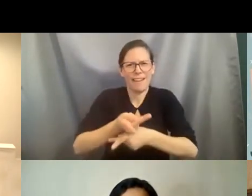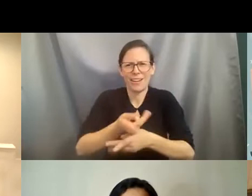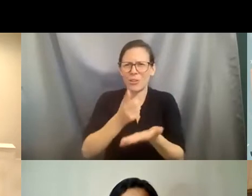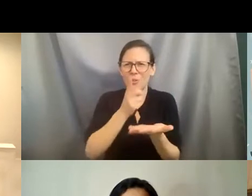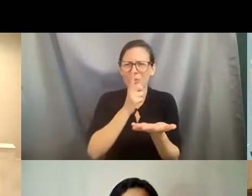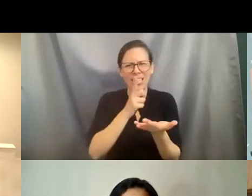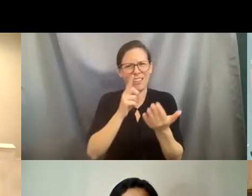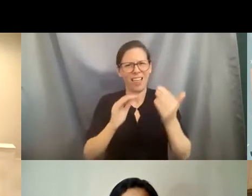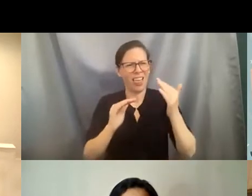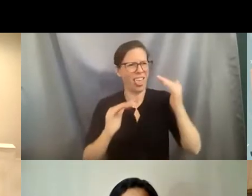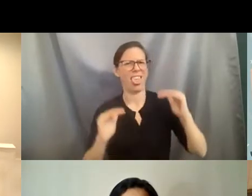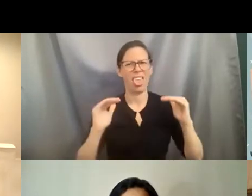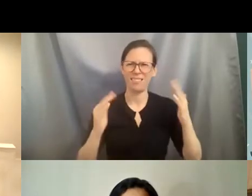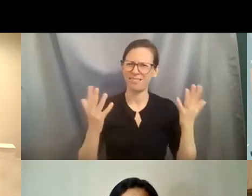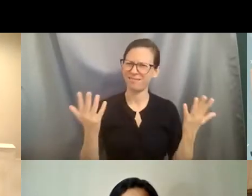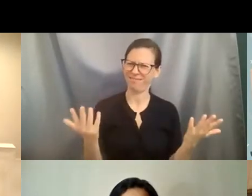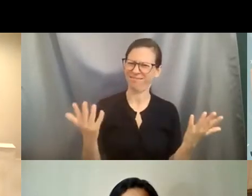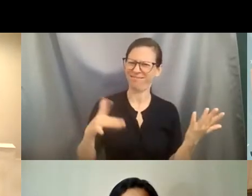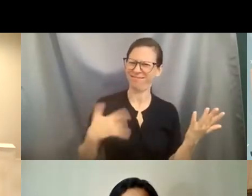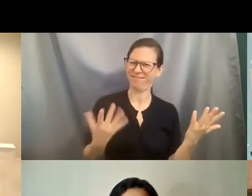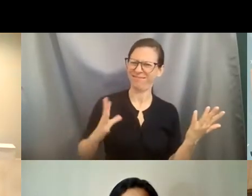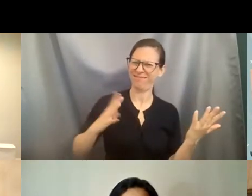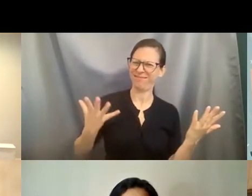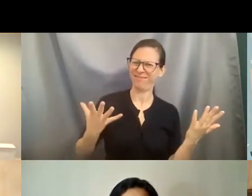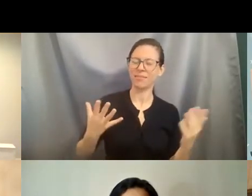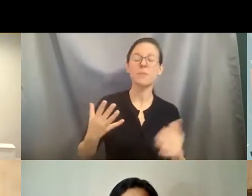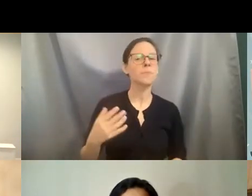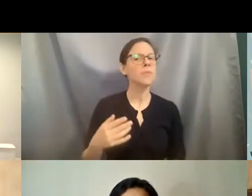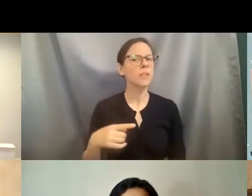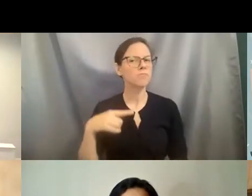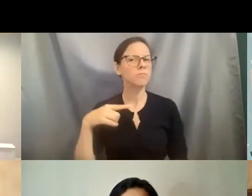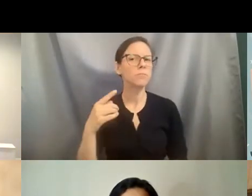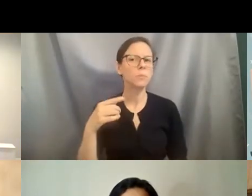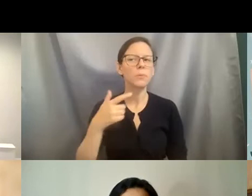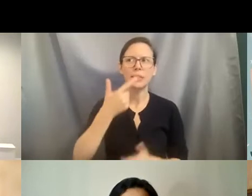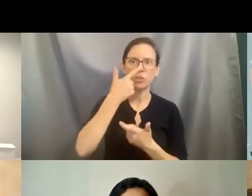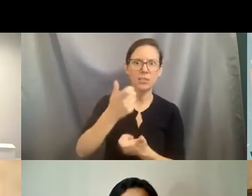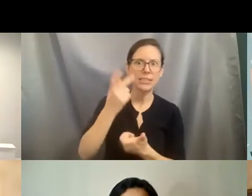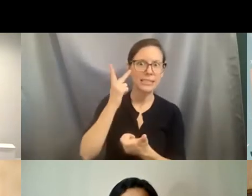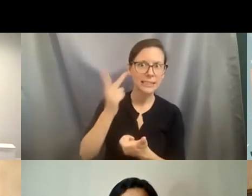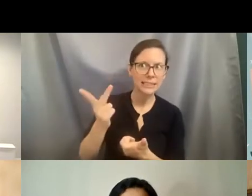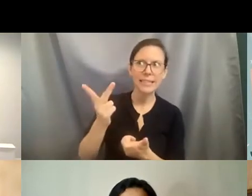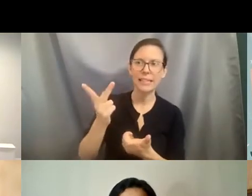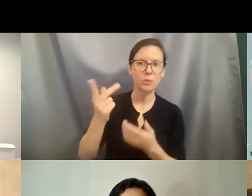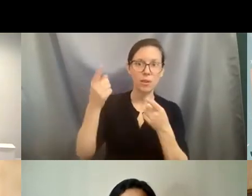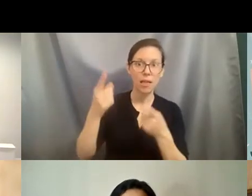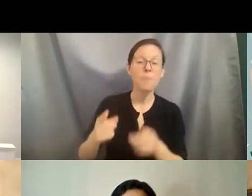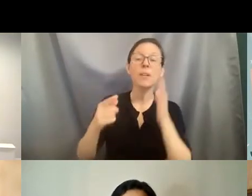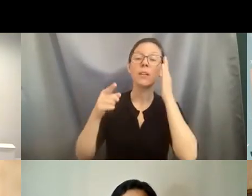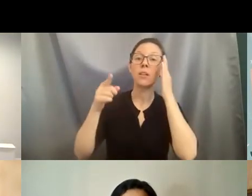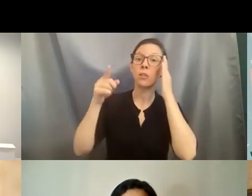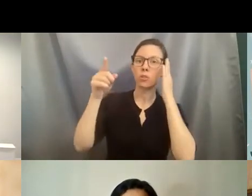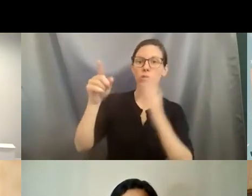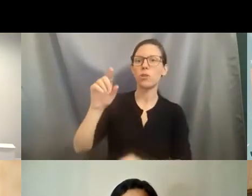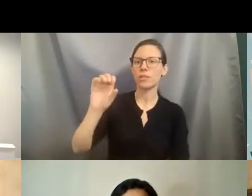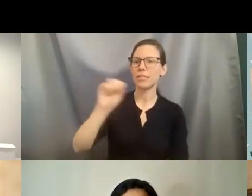know Senator Chuck Schumer is going to bring the cloture vote to the floor, and